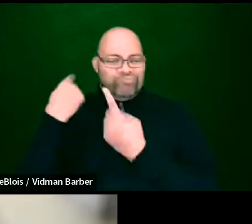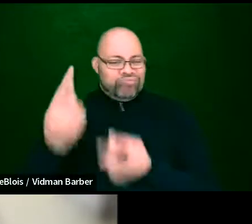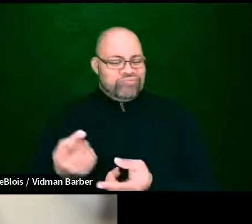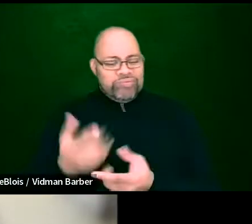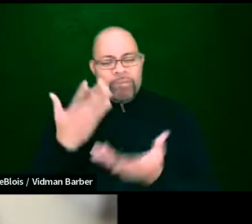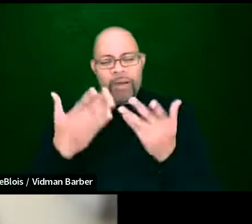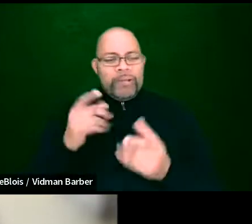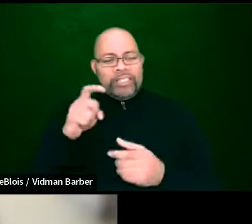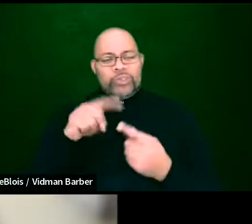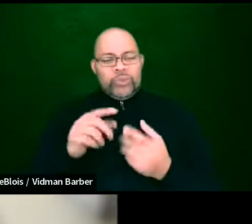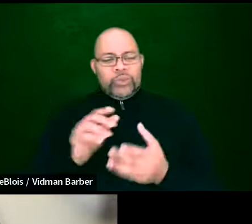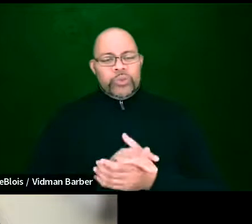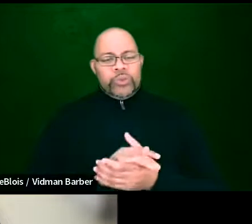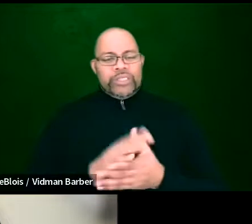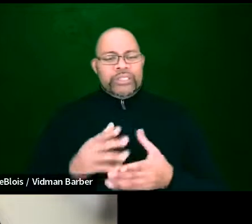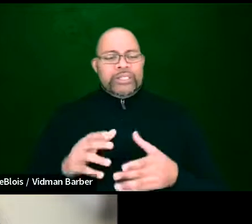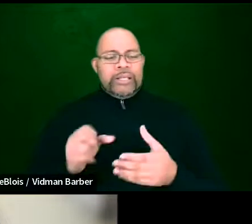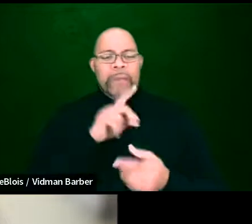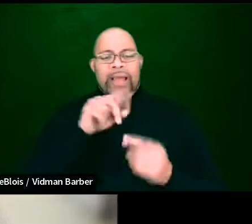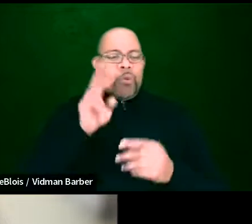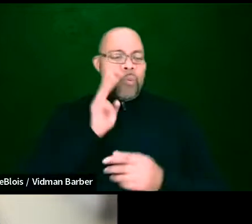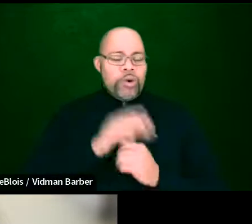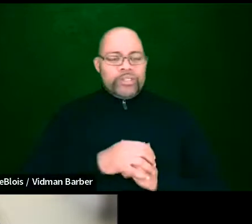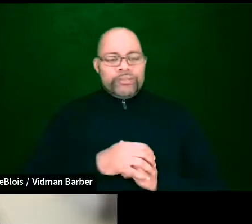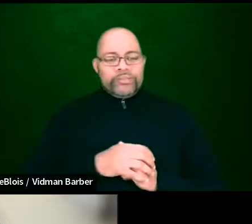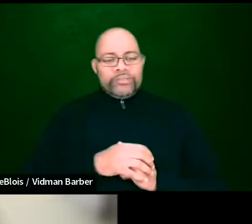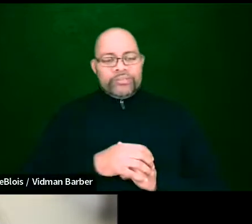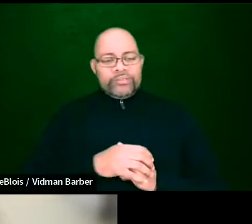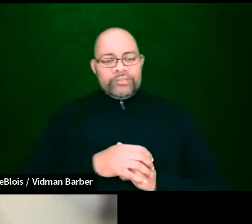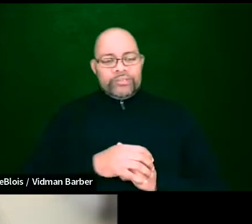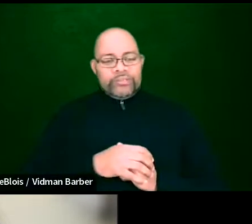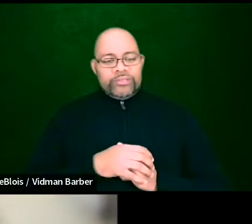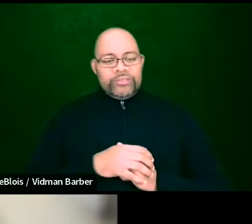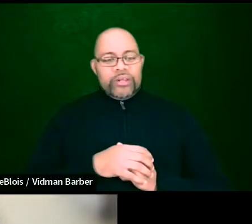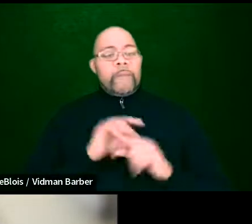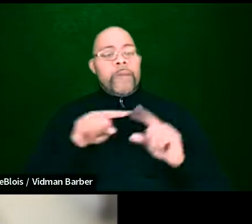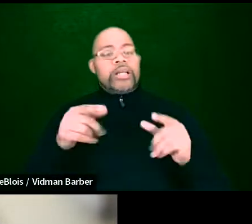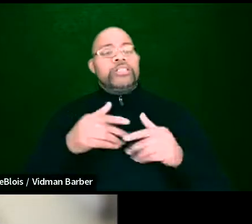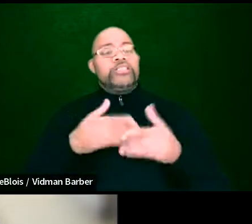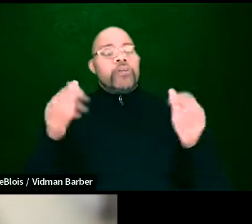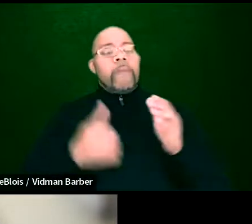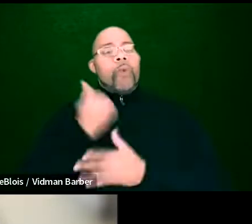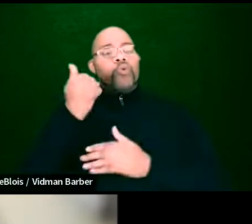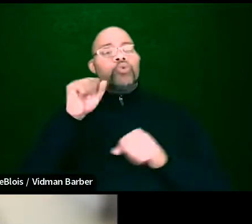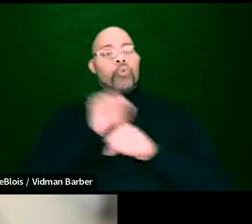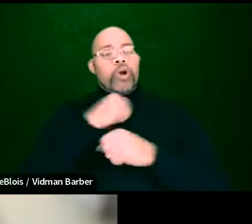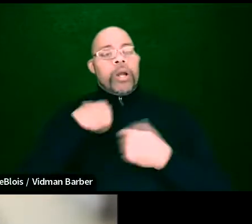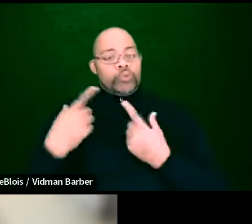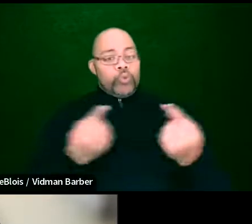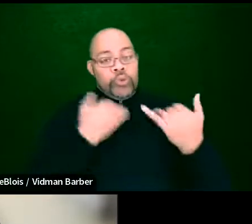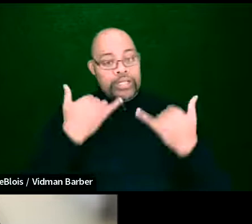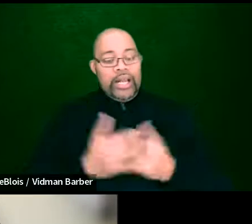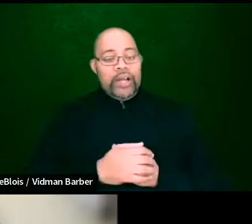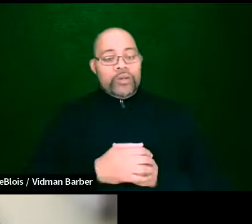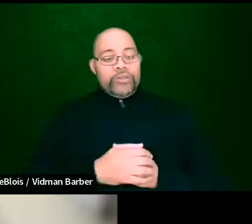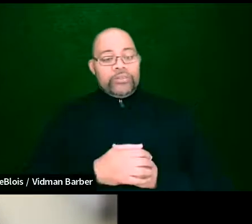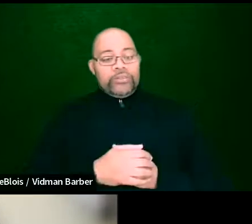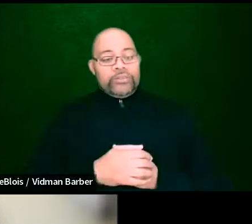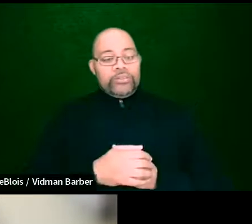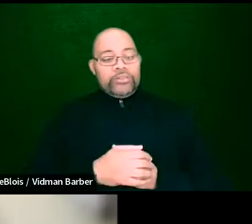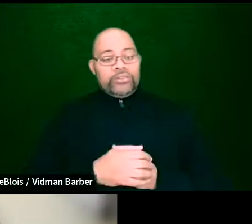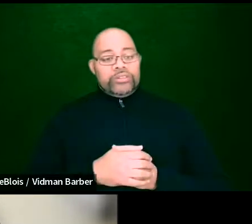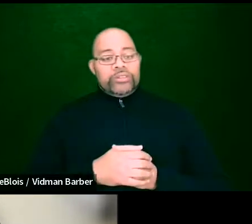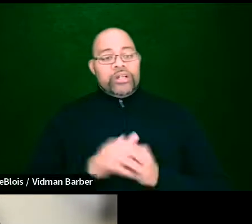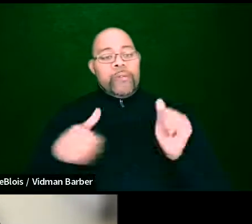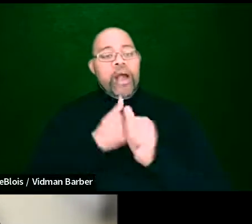probably need to get back in the water. But generally, most of the work that I'm doing now, it's